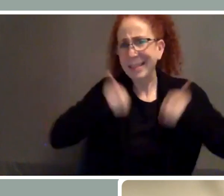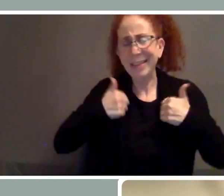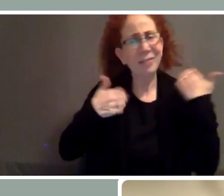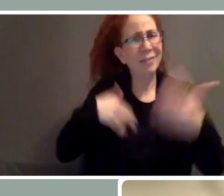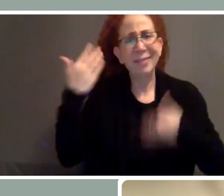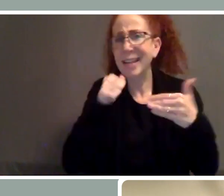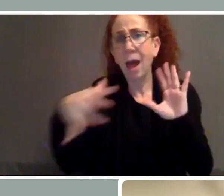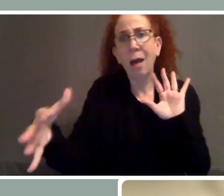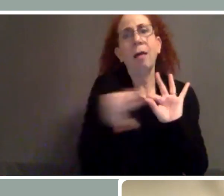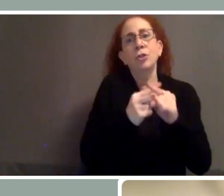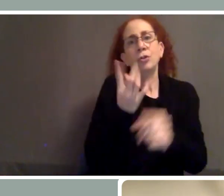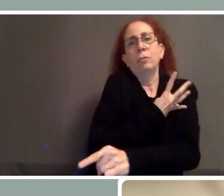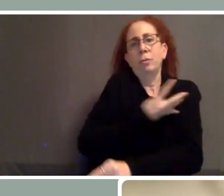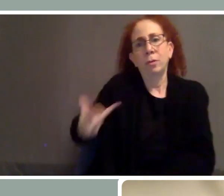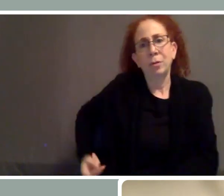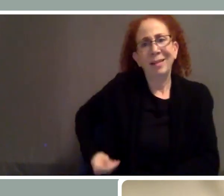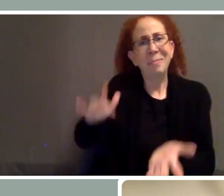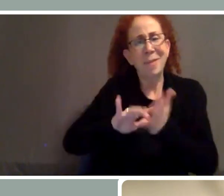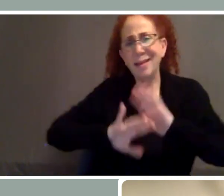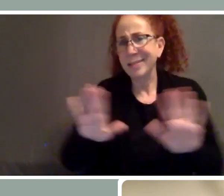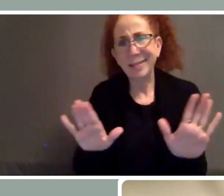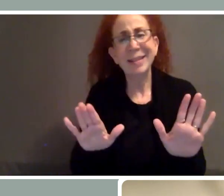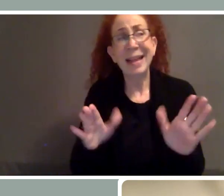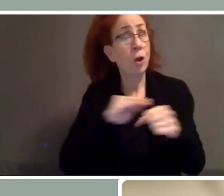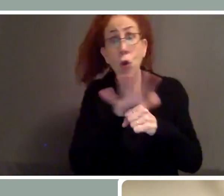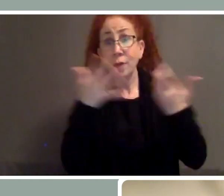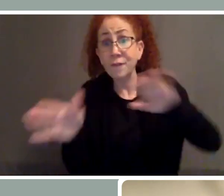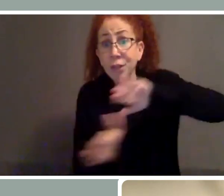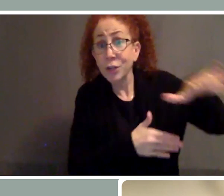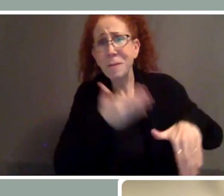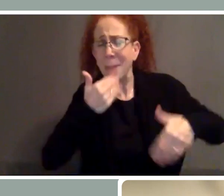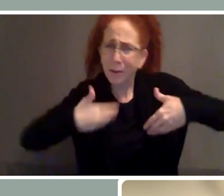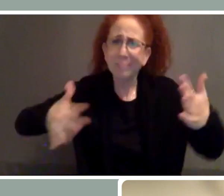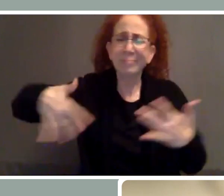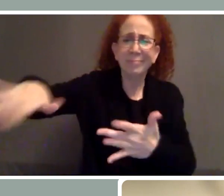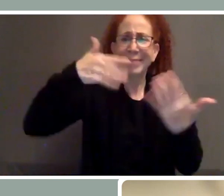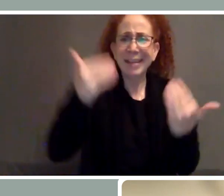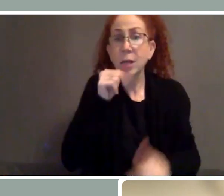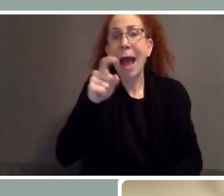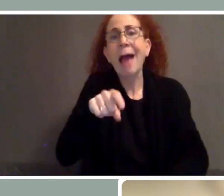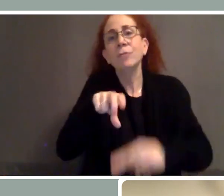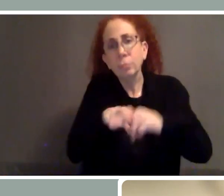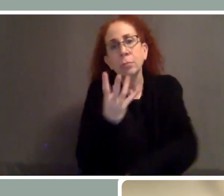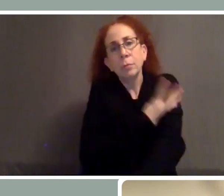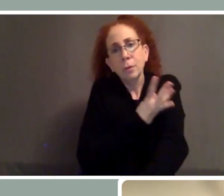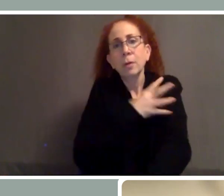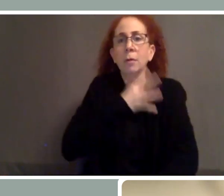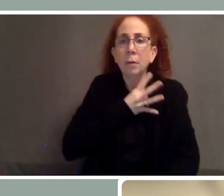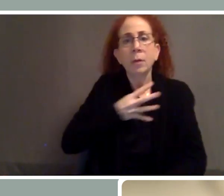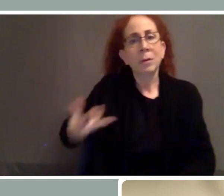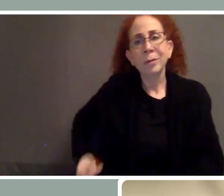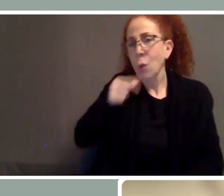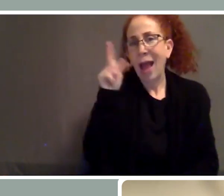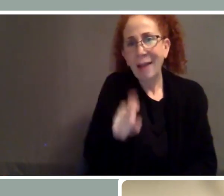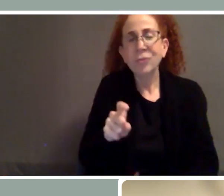getting back out in the world post-COVID, being able to travel and get places, not be tied down to infusion units like that. So it does have a little bit